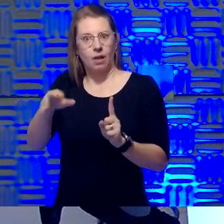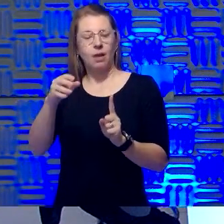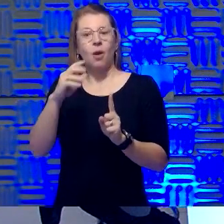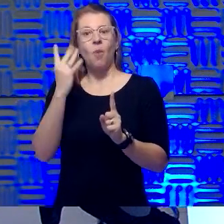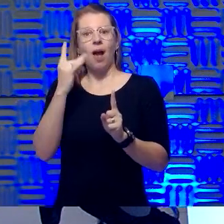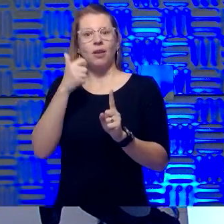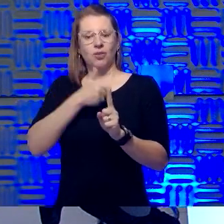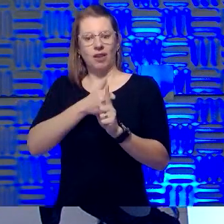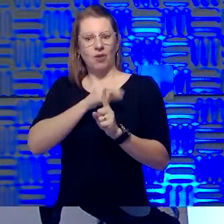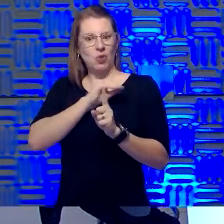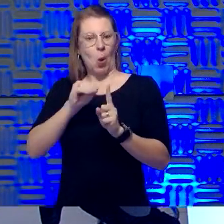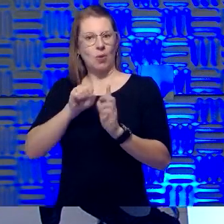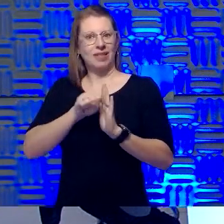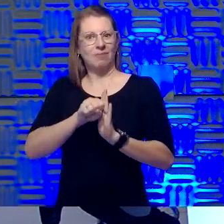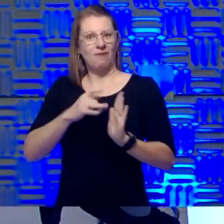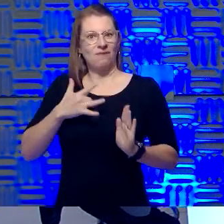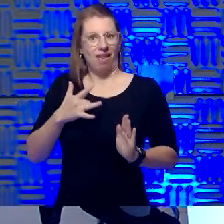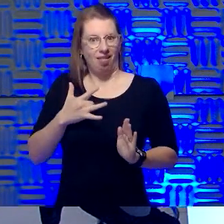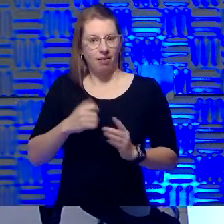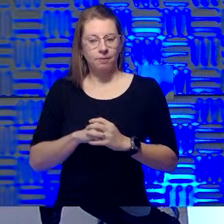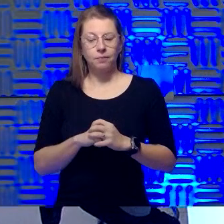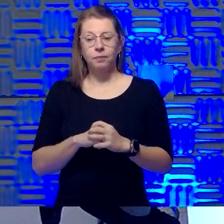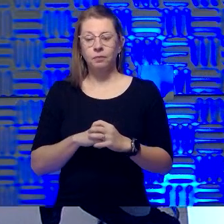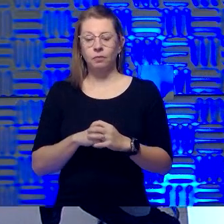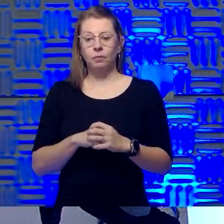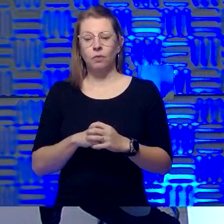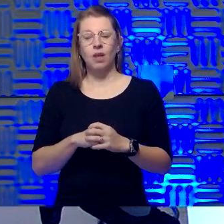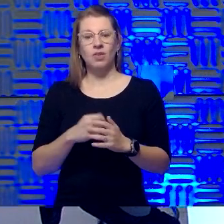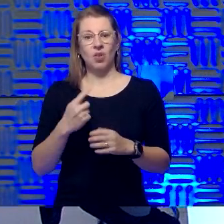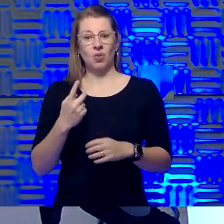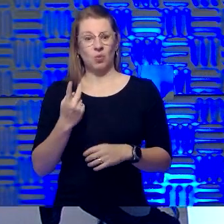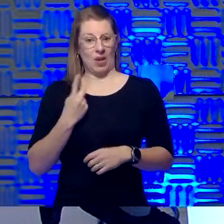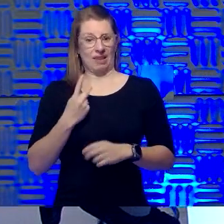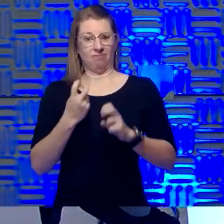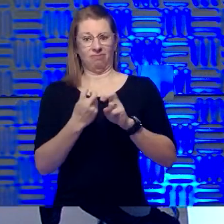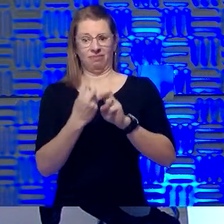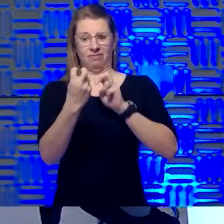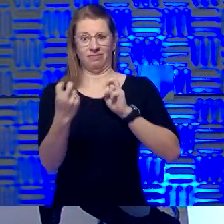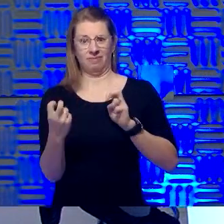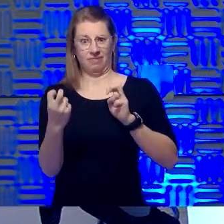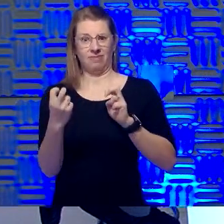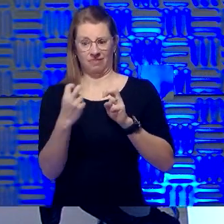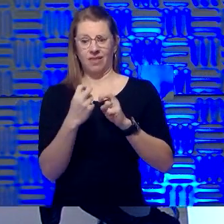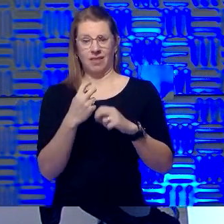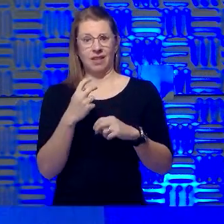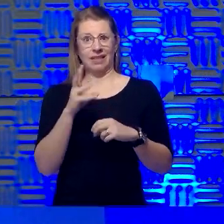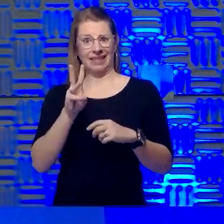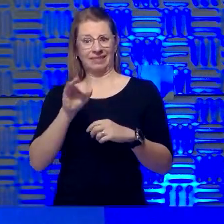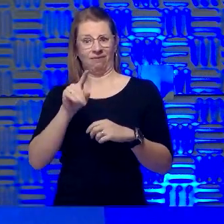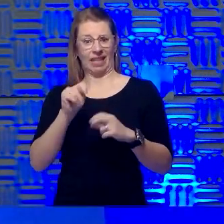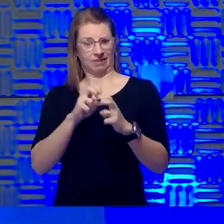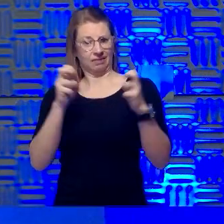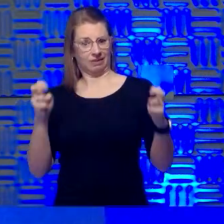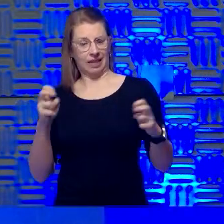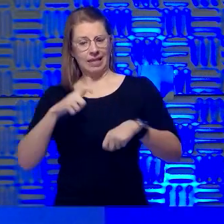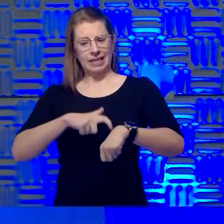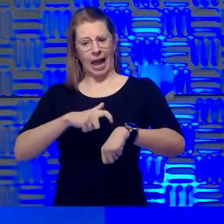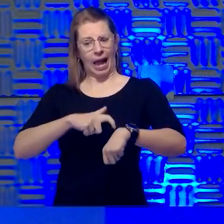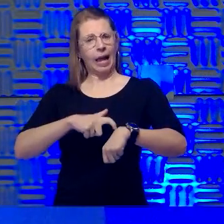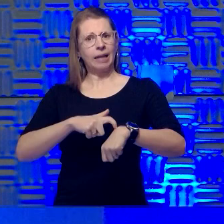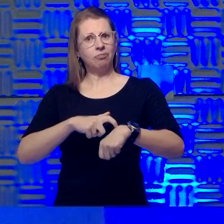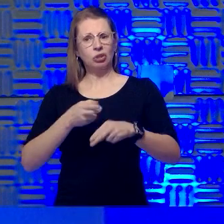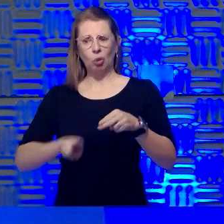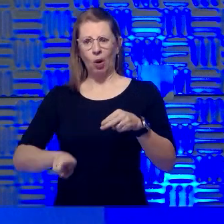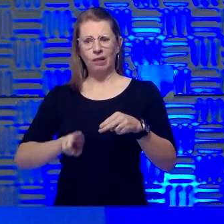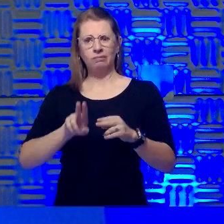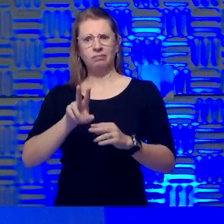asymptomatically. We are far apart at this point in time. Again, time is another part of the exposure. We do tend to be here for about a